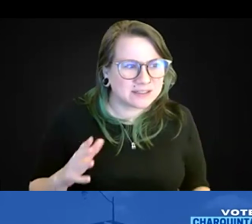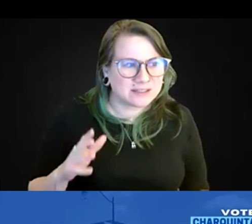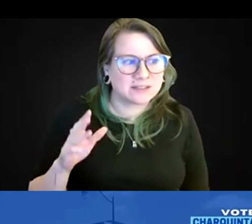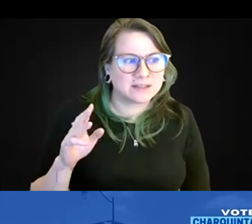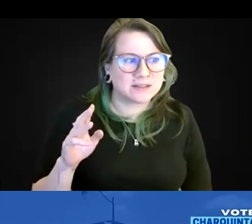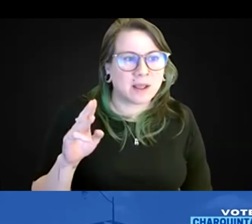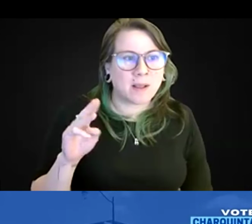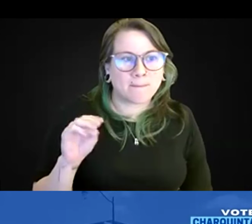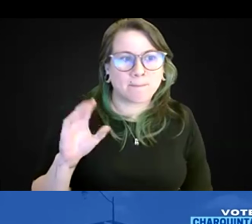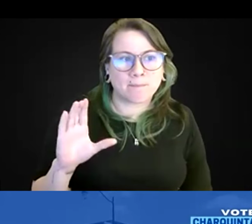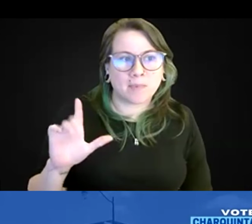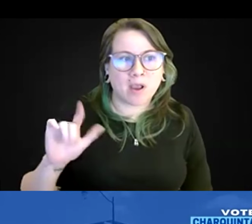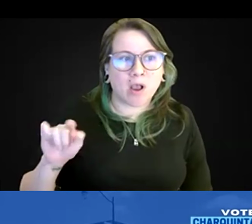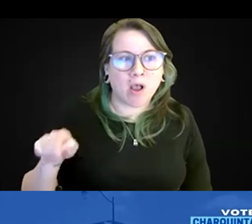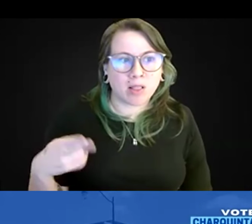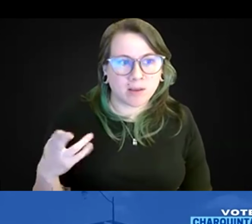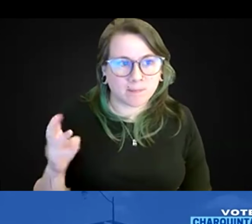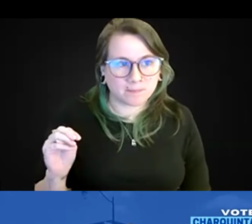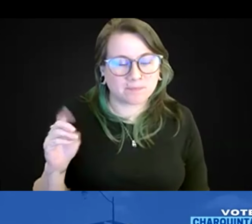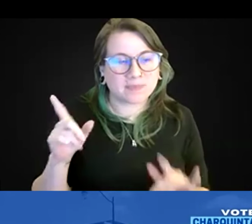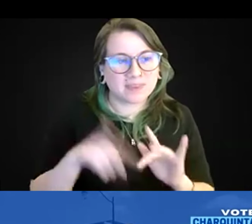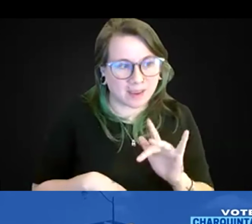McCollum is absent.